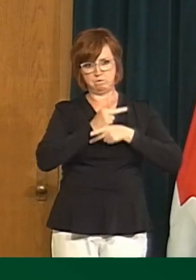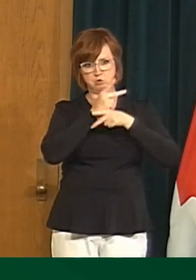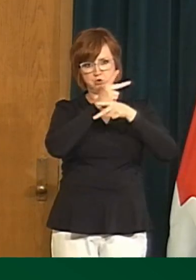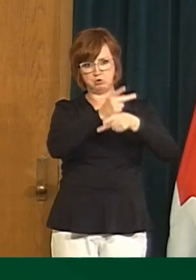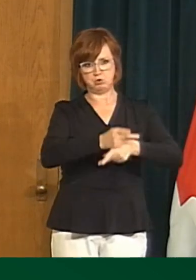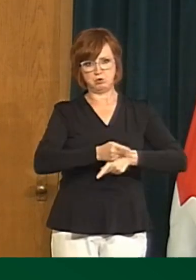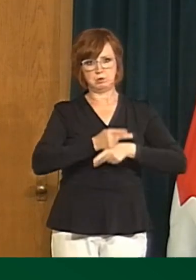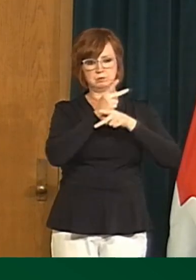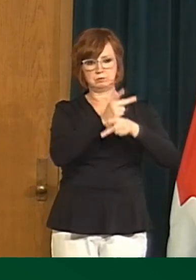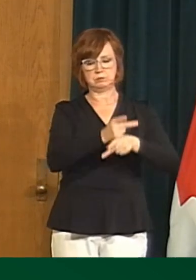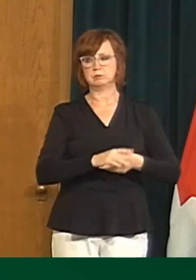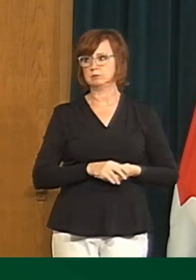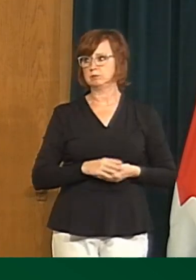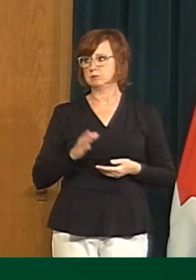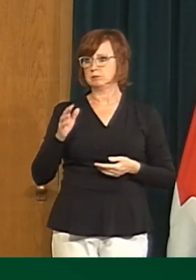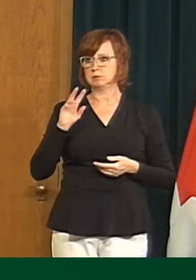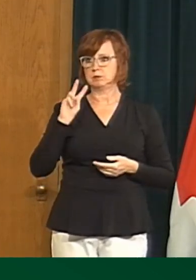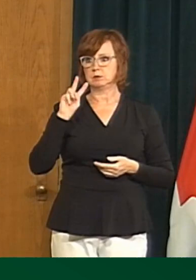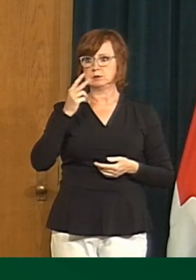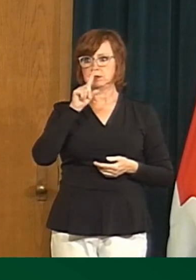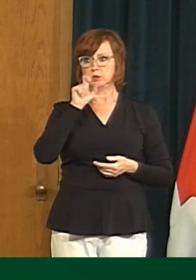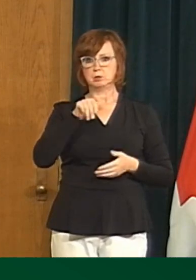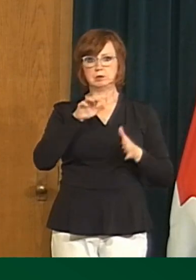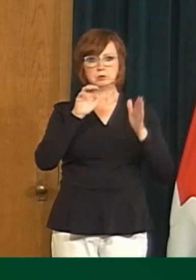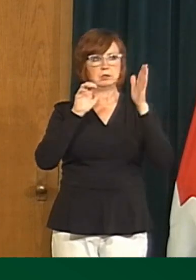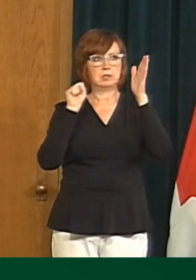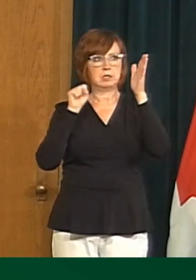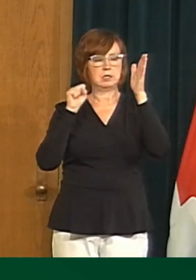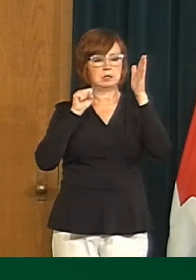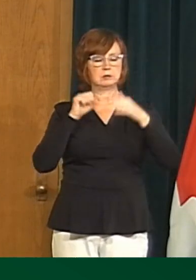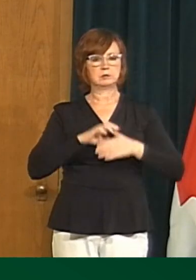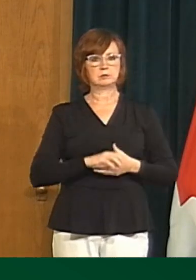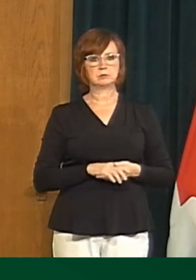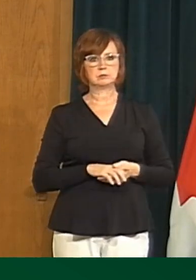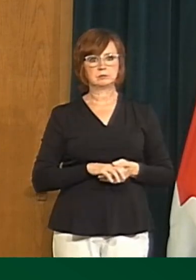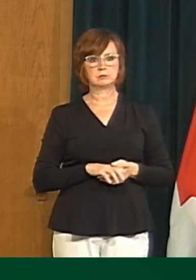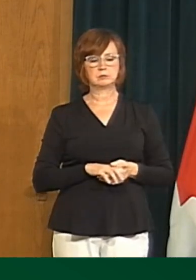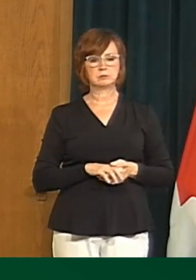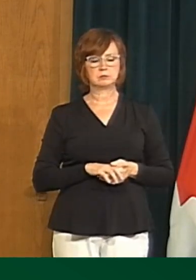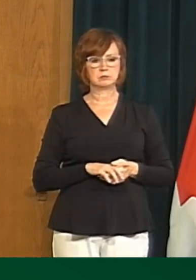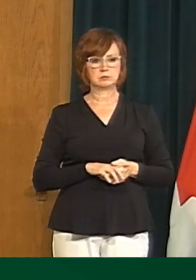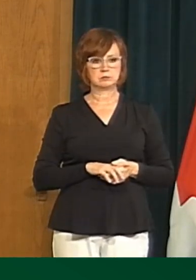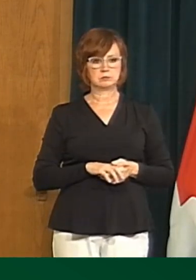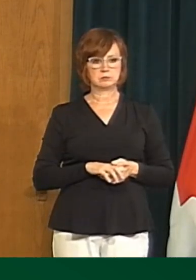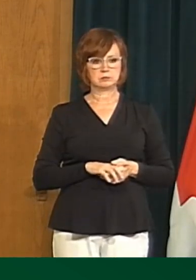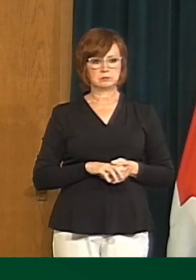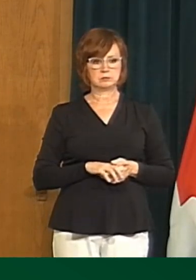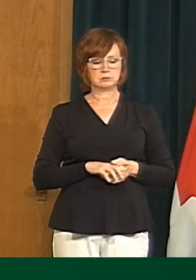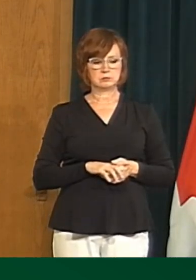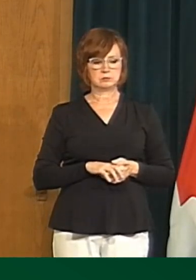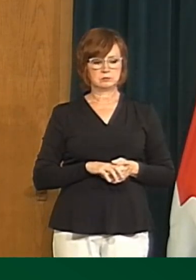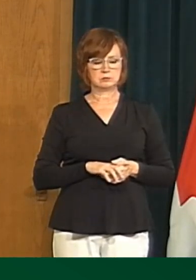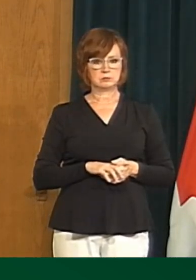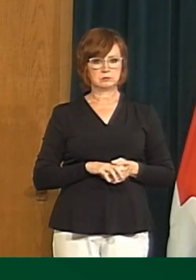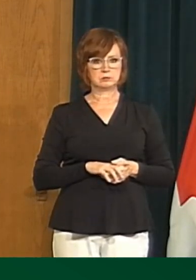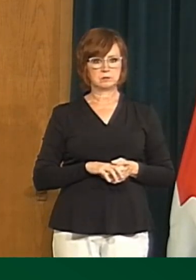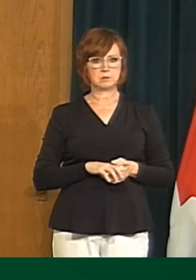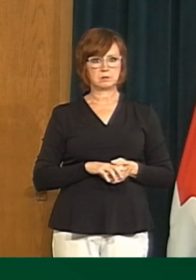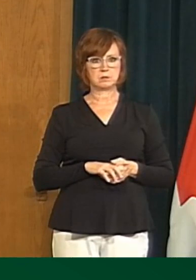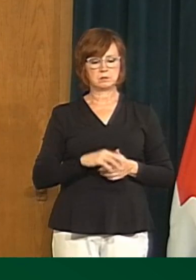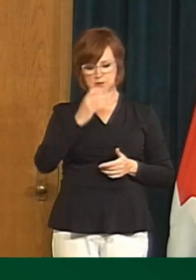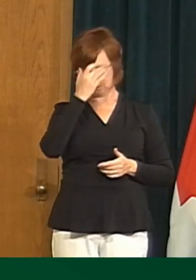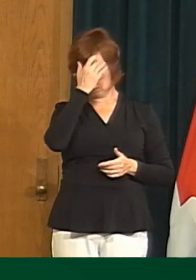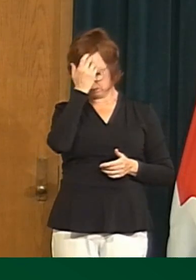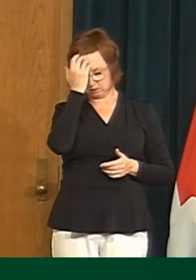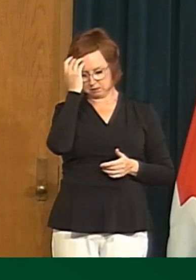low. Follow up, Adam? Yeah, I'm wondering what Dr. Shahab and Premier Mo have to say about the